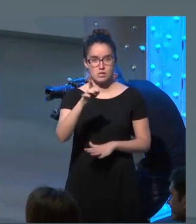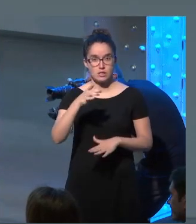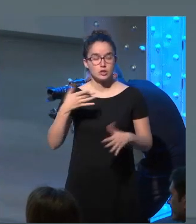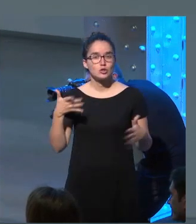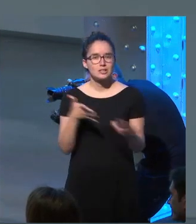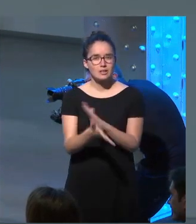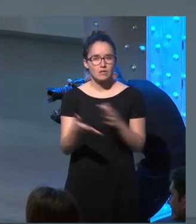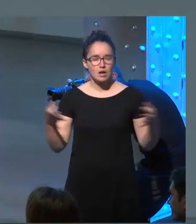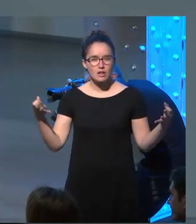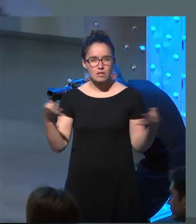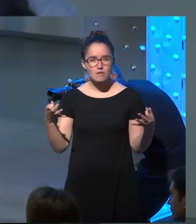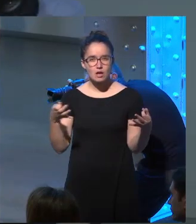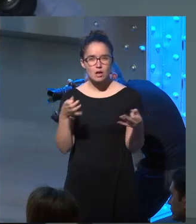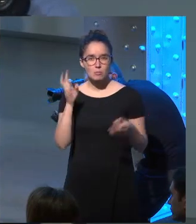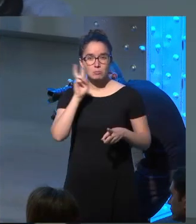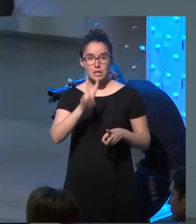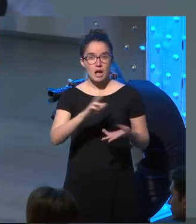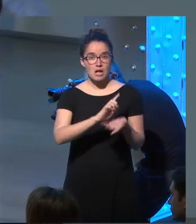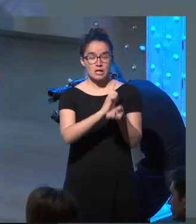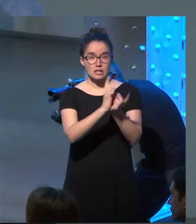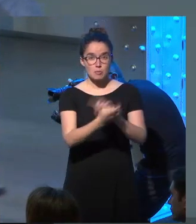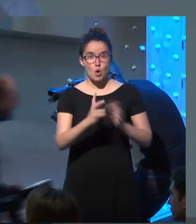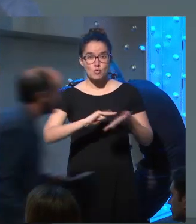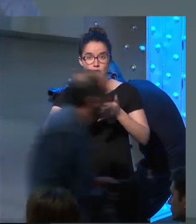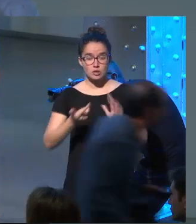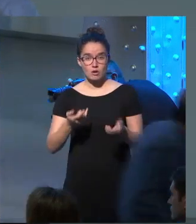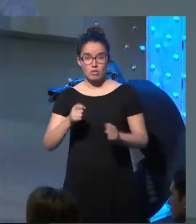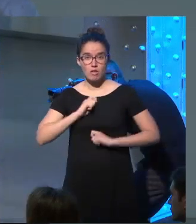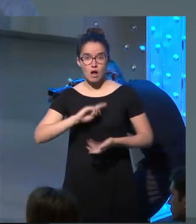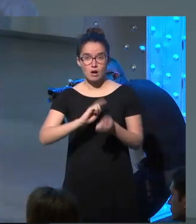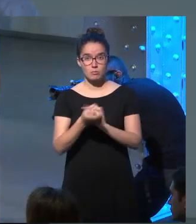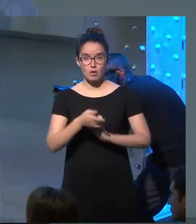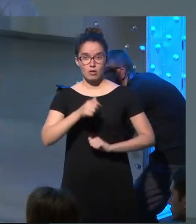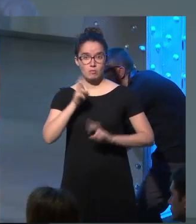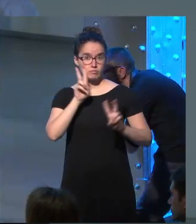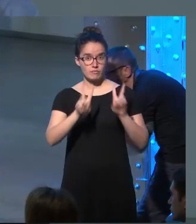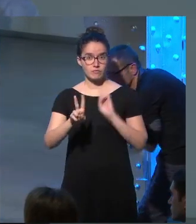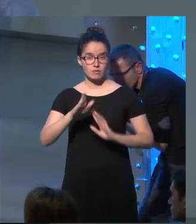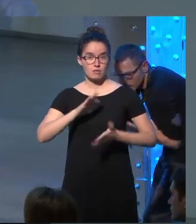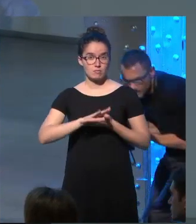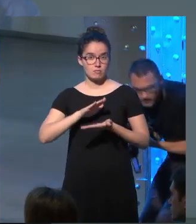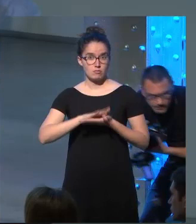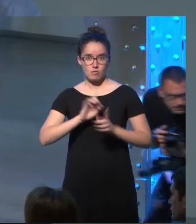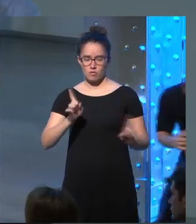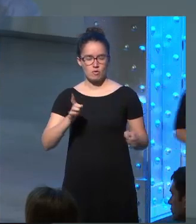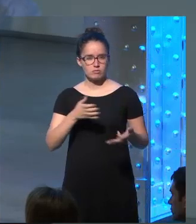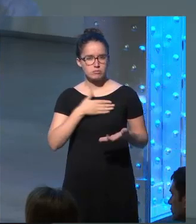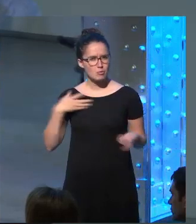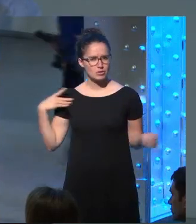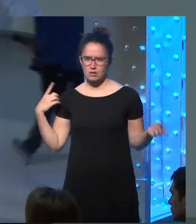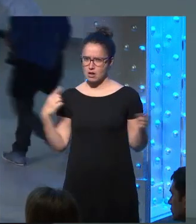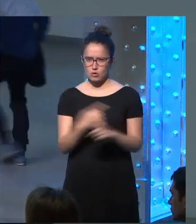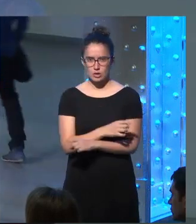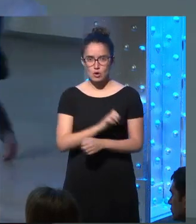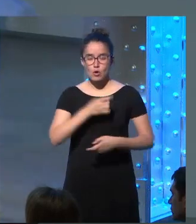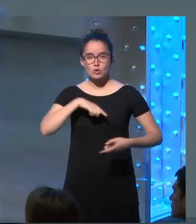been on this planet. Does that mean that we have to keep passive in the face of the challenges and the changes that come